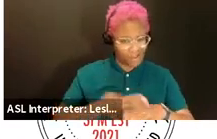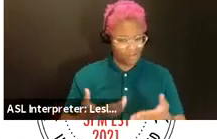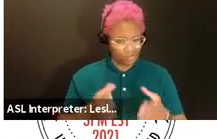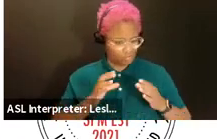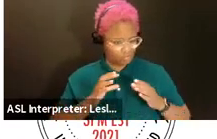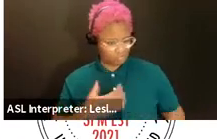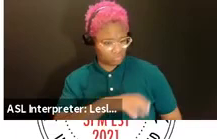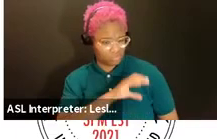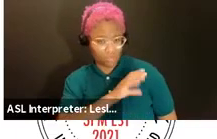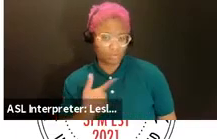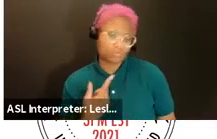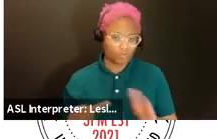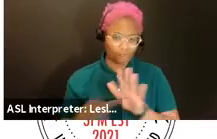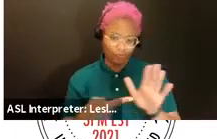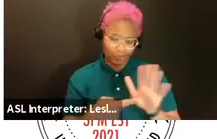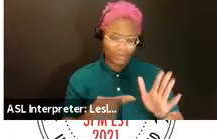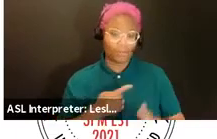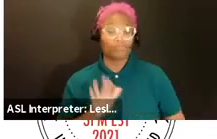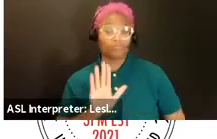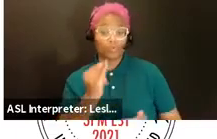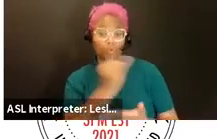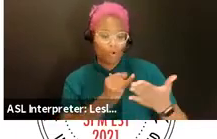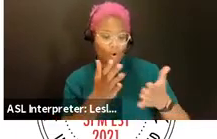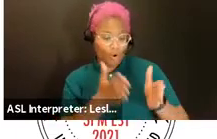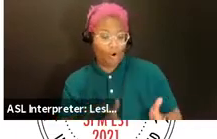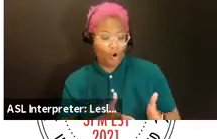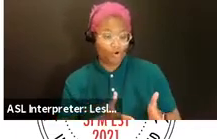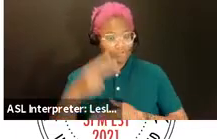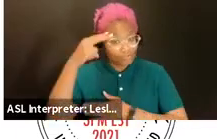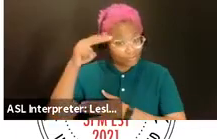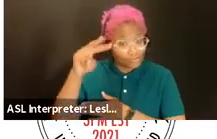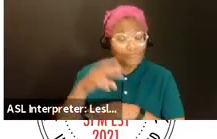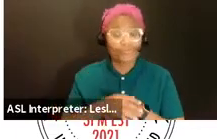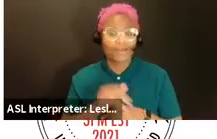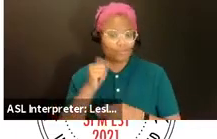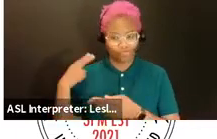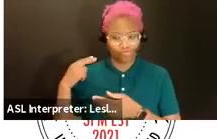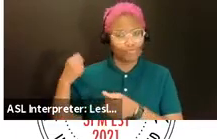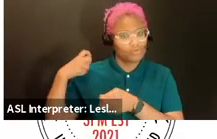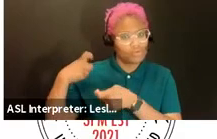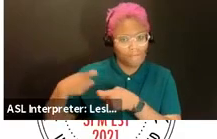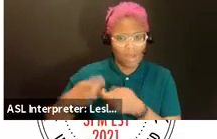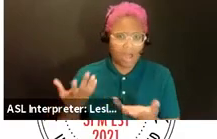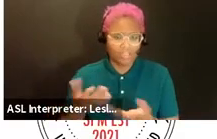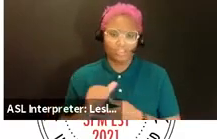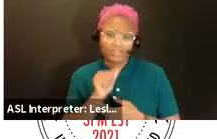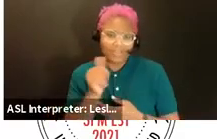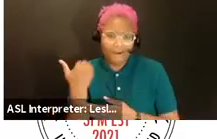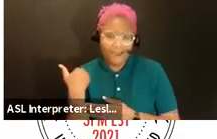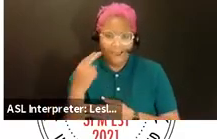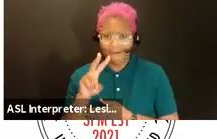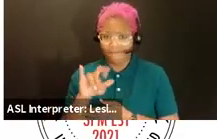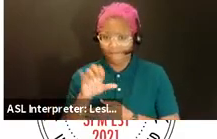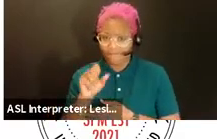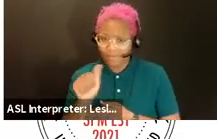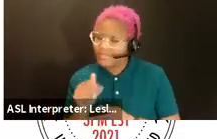artist rather is, say, Spanish, and they don't have a visa, they can't go to Mexico,